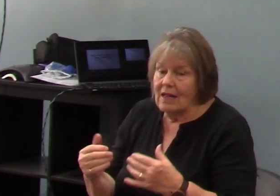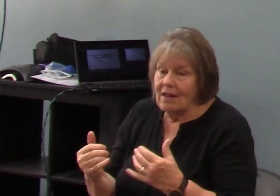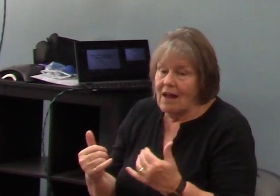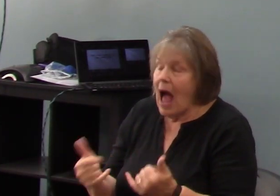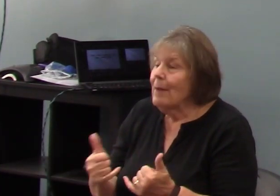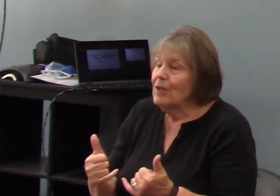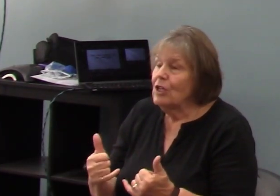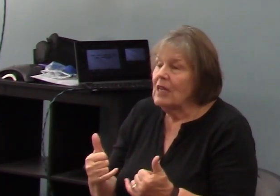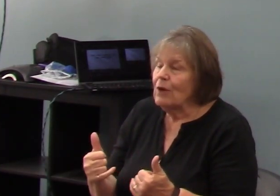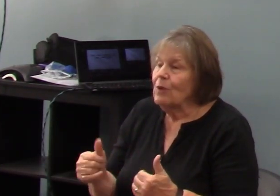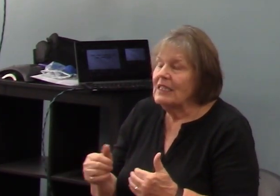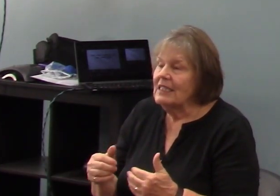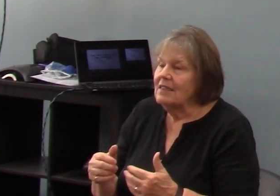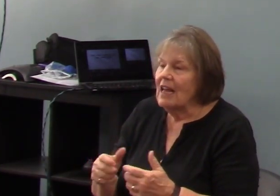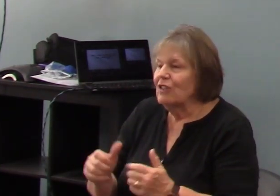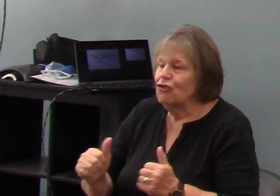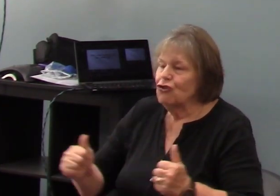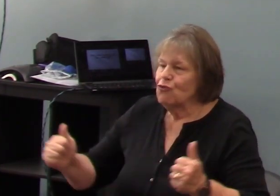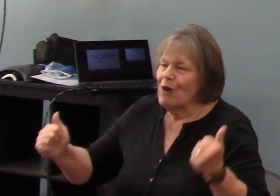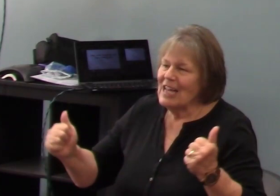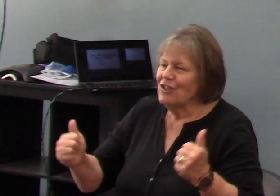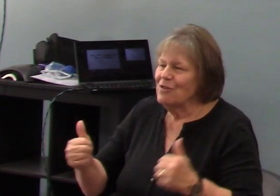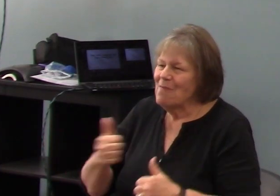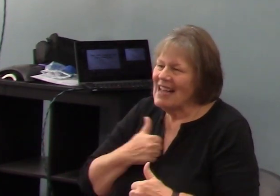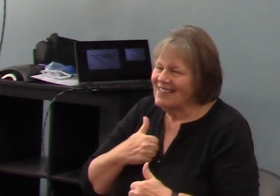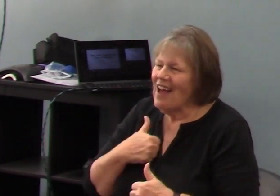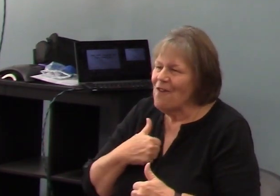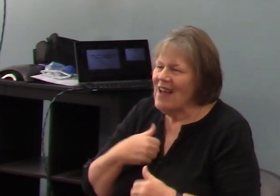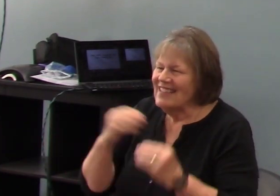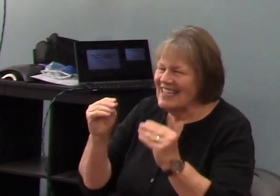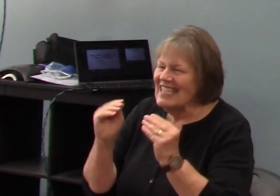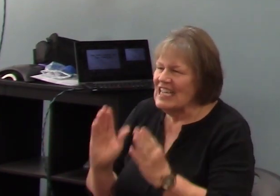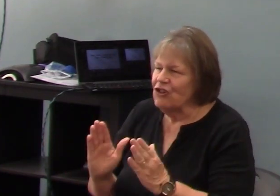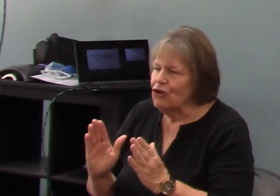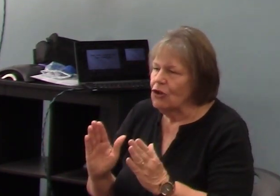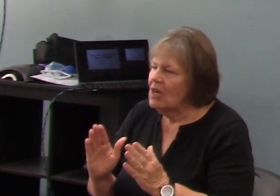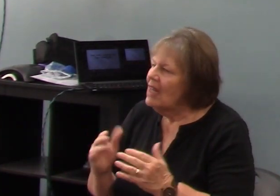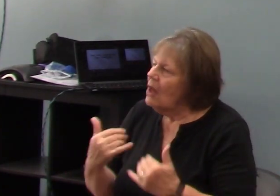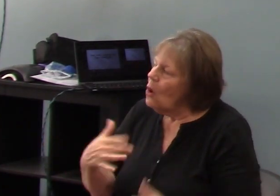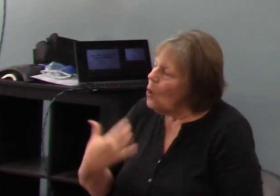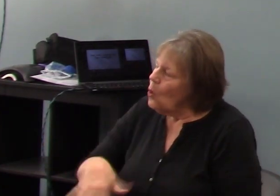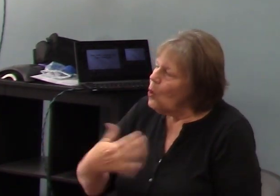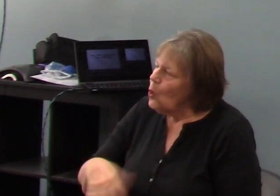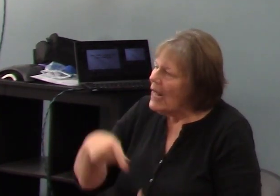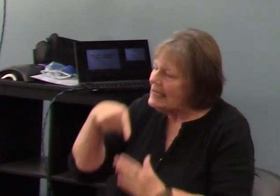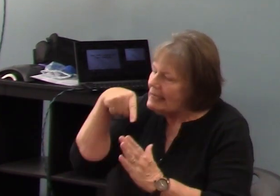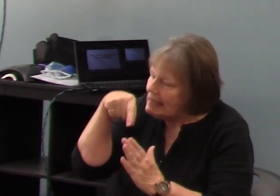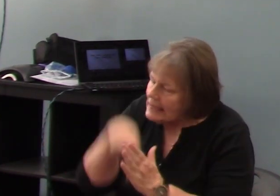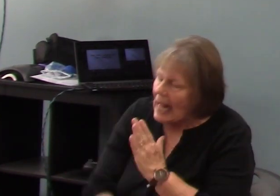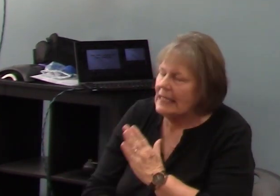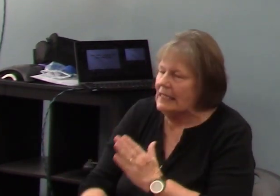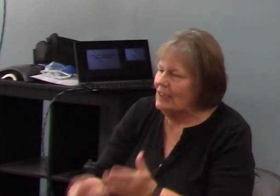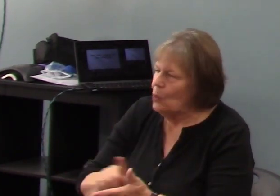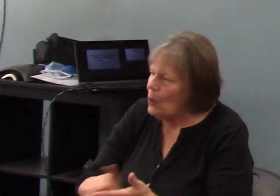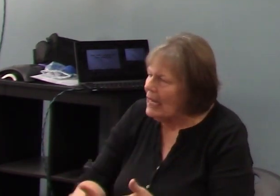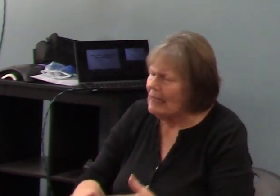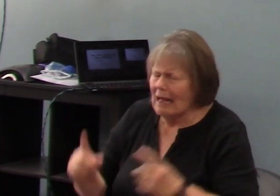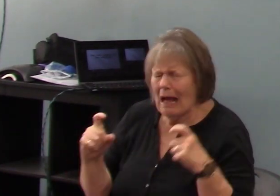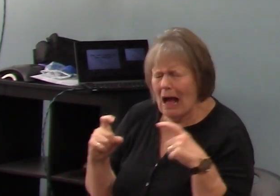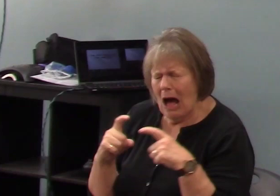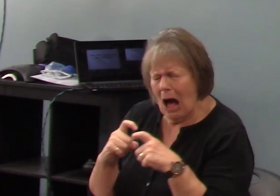teacher. This is going to be a pretty dense week. We are going to be talking about some of the most complicated theoretical